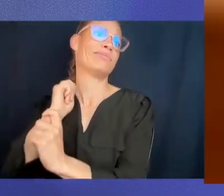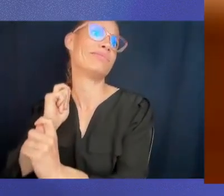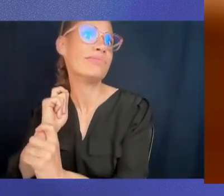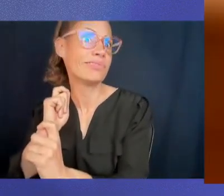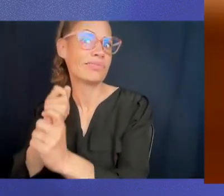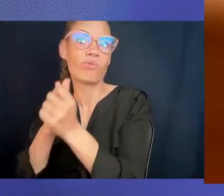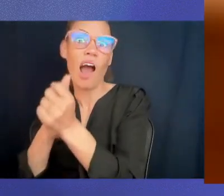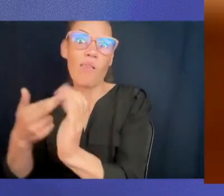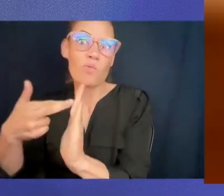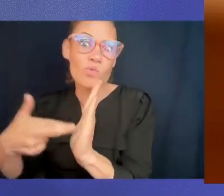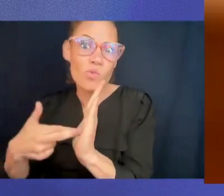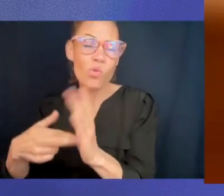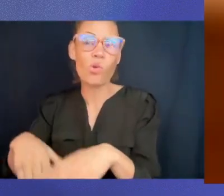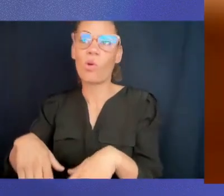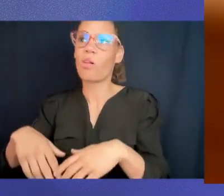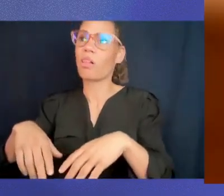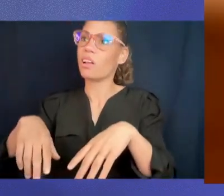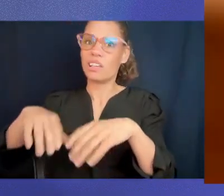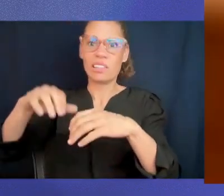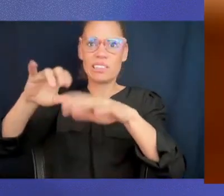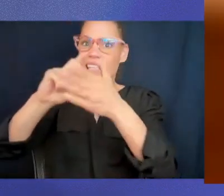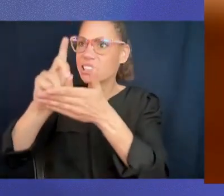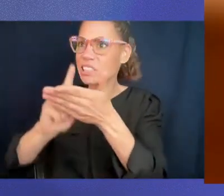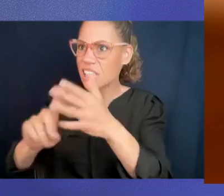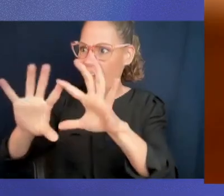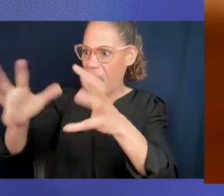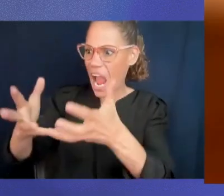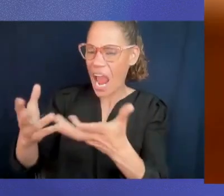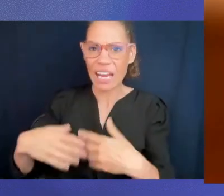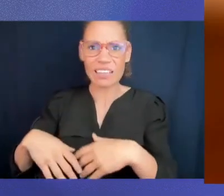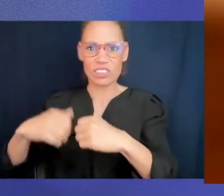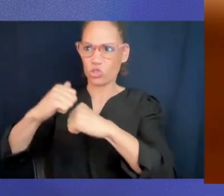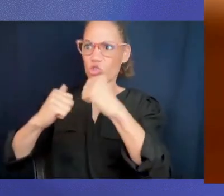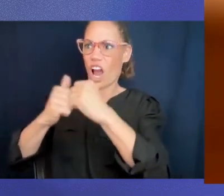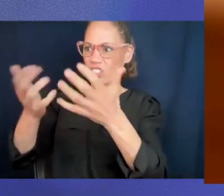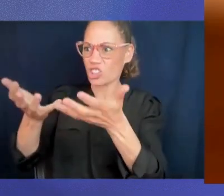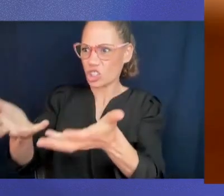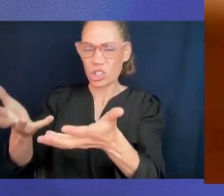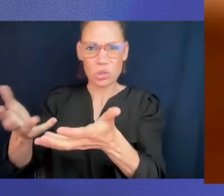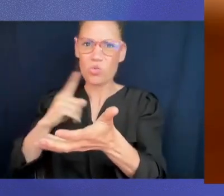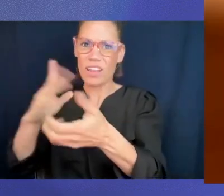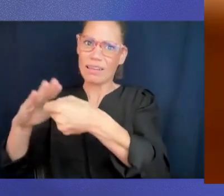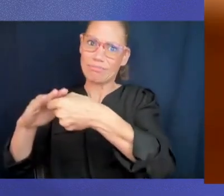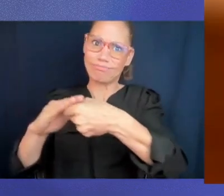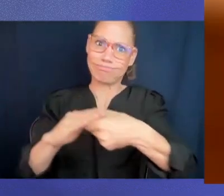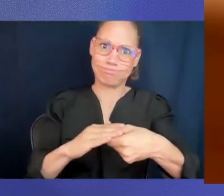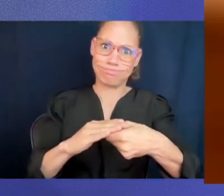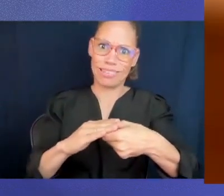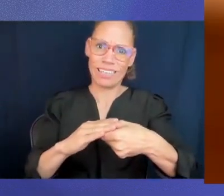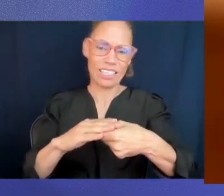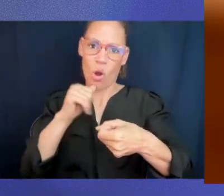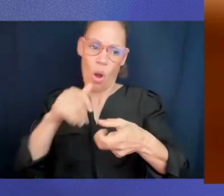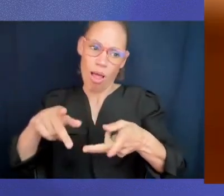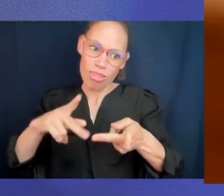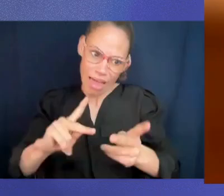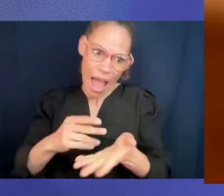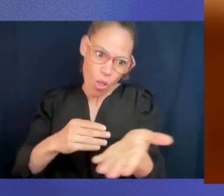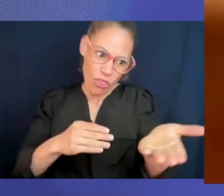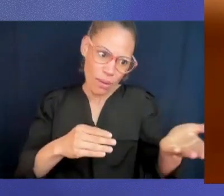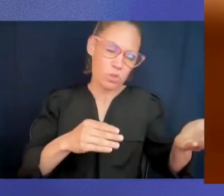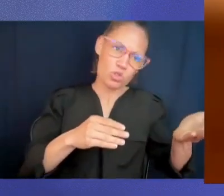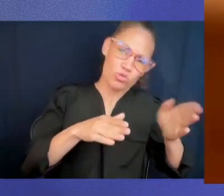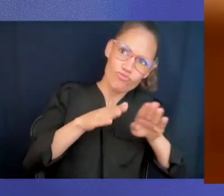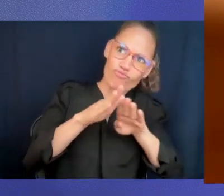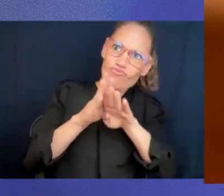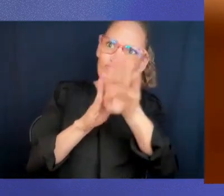and architecture and frail infrastructures that keep them from accomplishing what